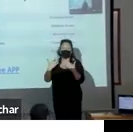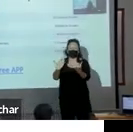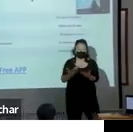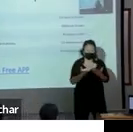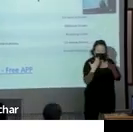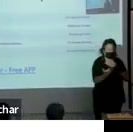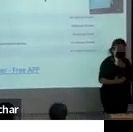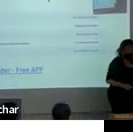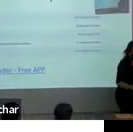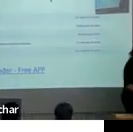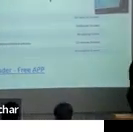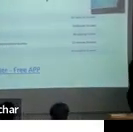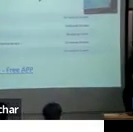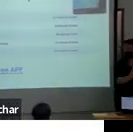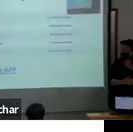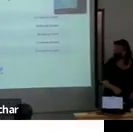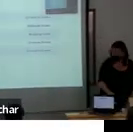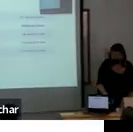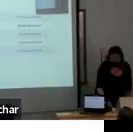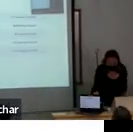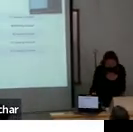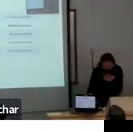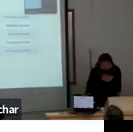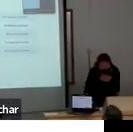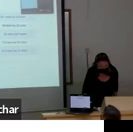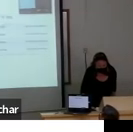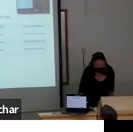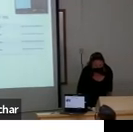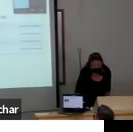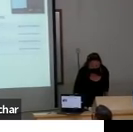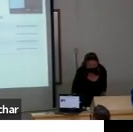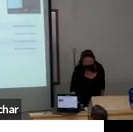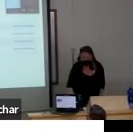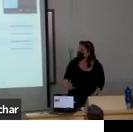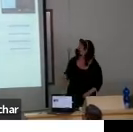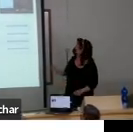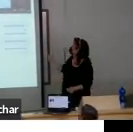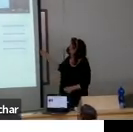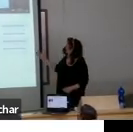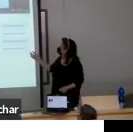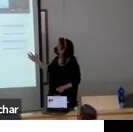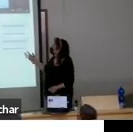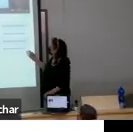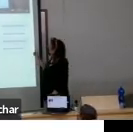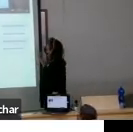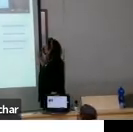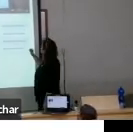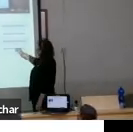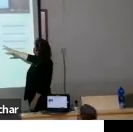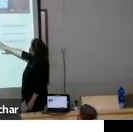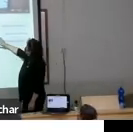just read it from the screen or from the page. So the Moodle reports were very